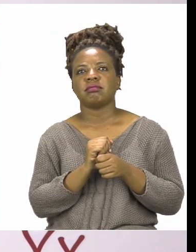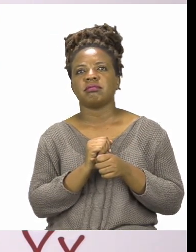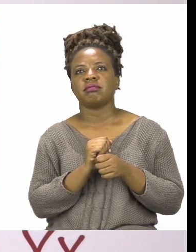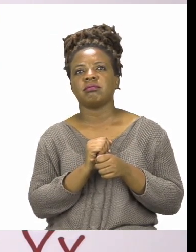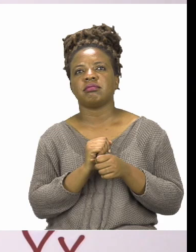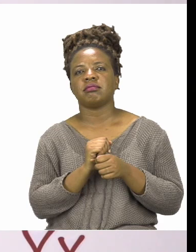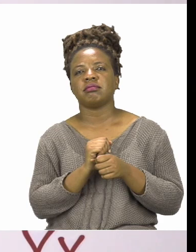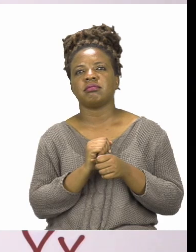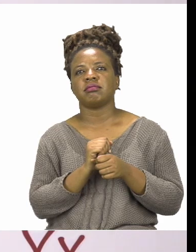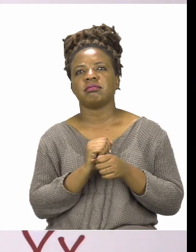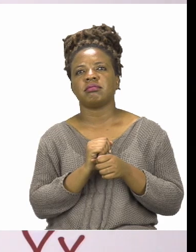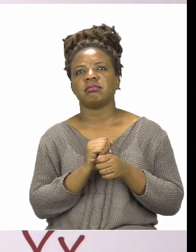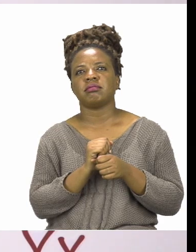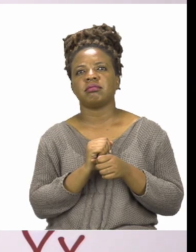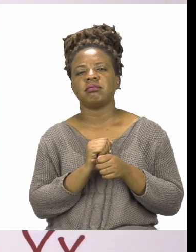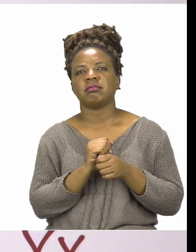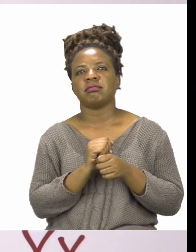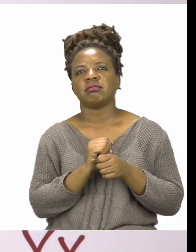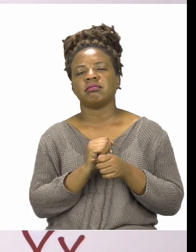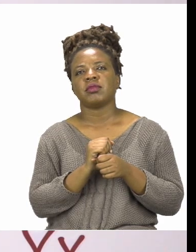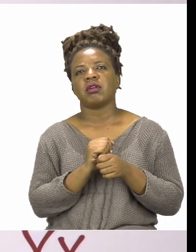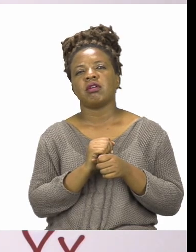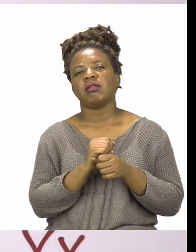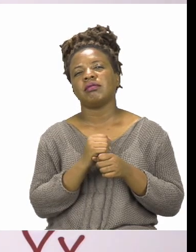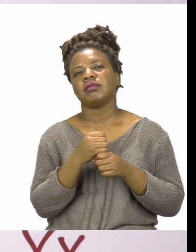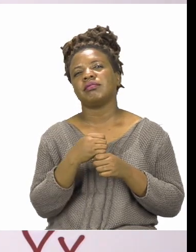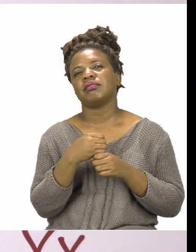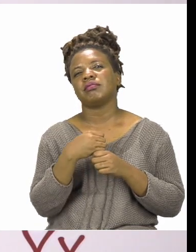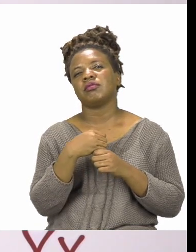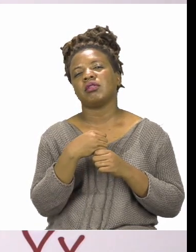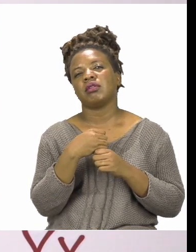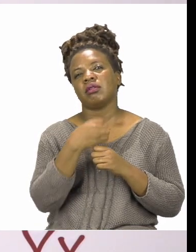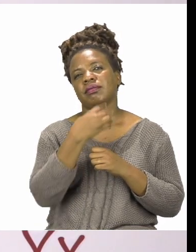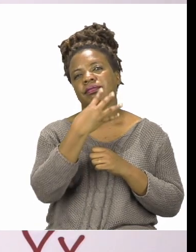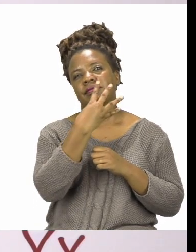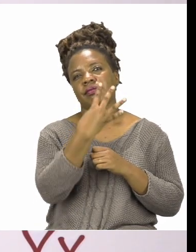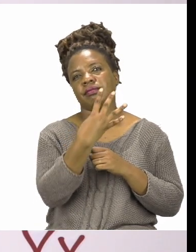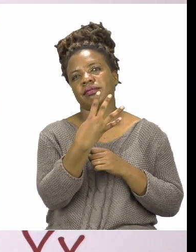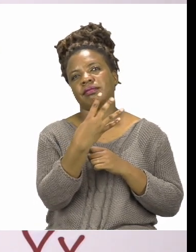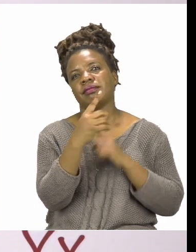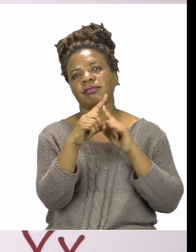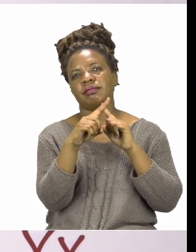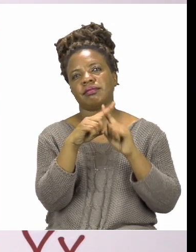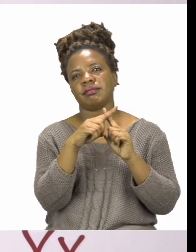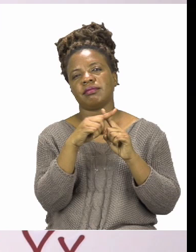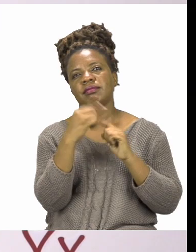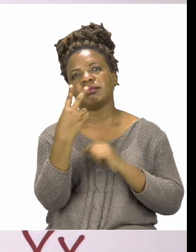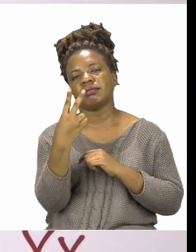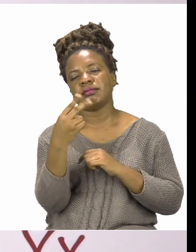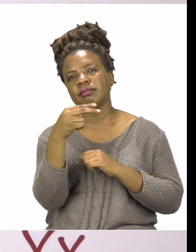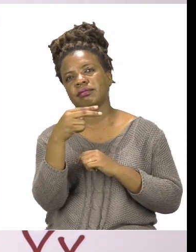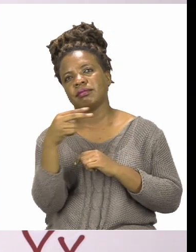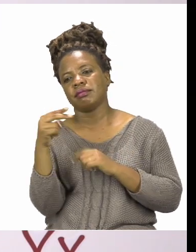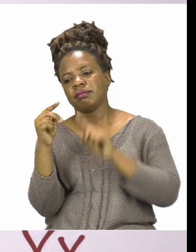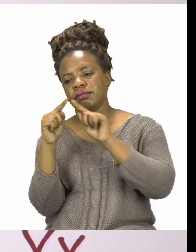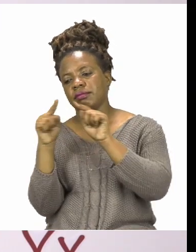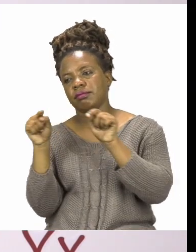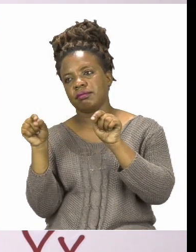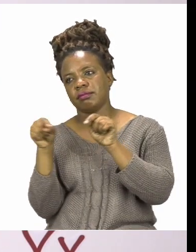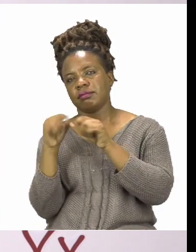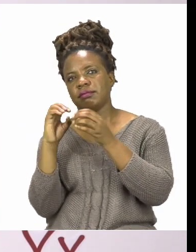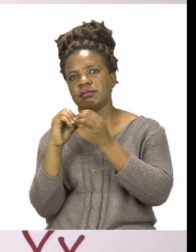have 4 times 2 equals box. So that means for